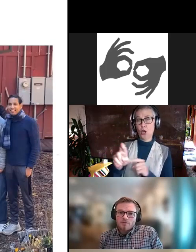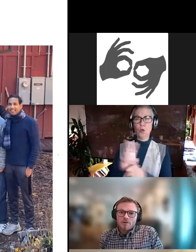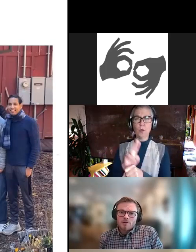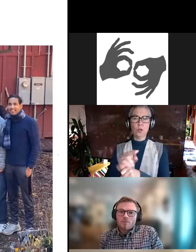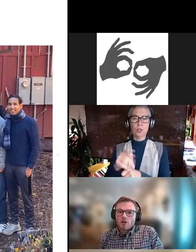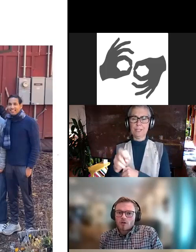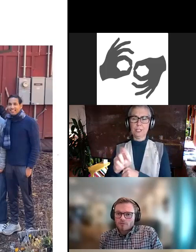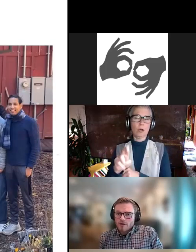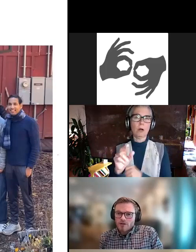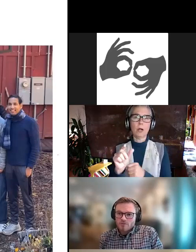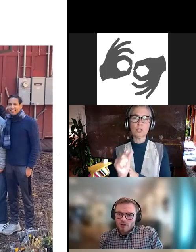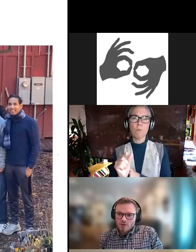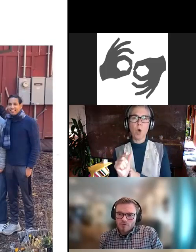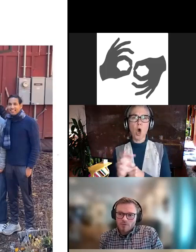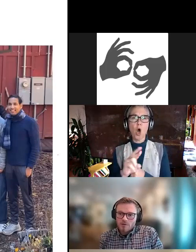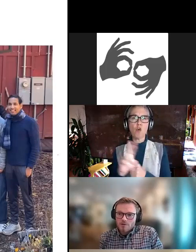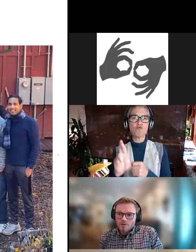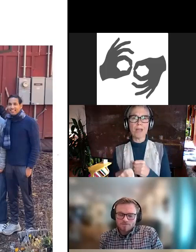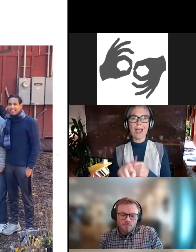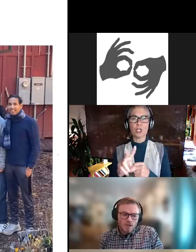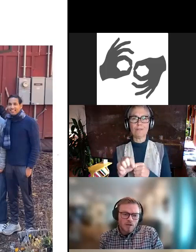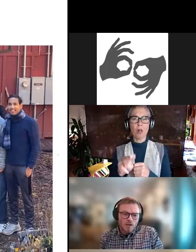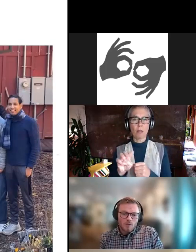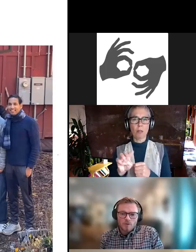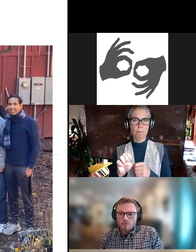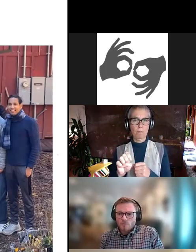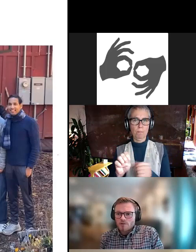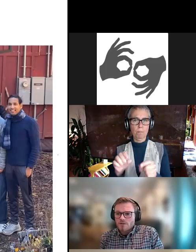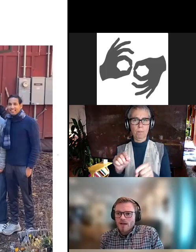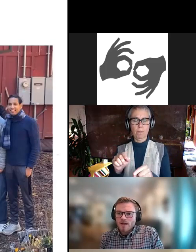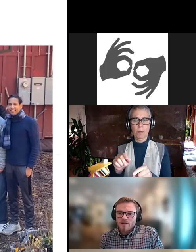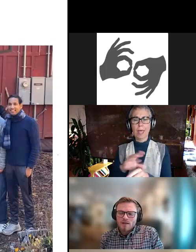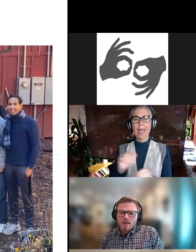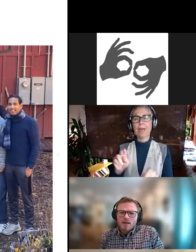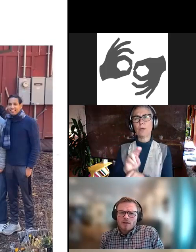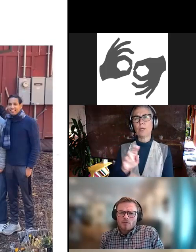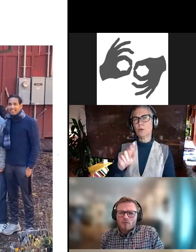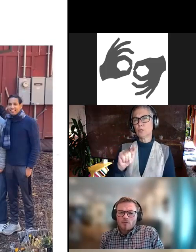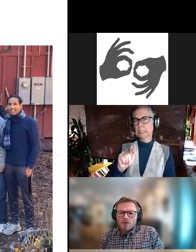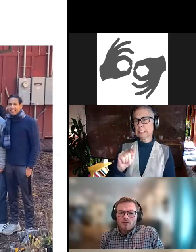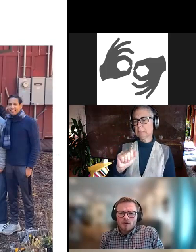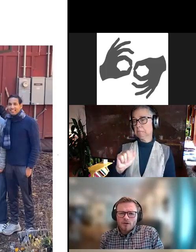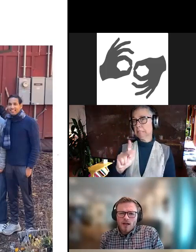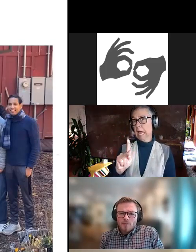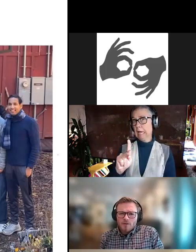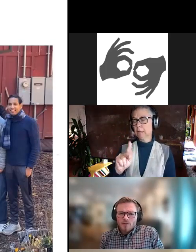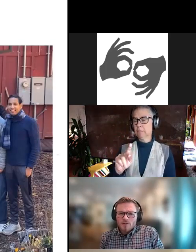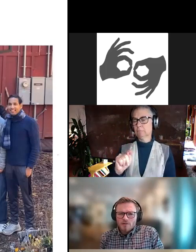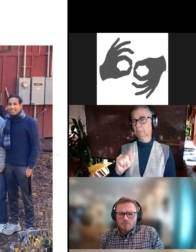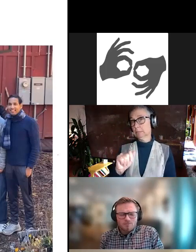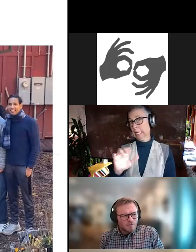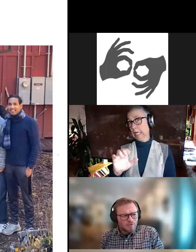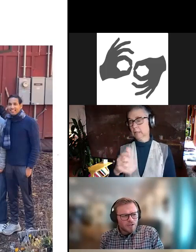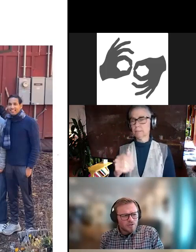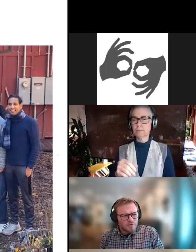do a very small reaction volume for the PCR, and we use TAC. And when we do it in our lab,